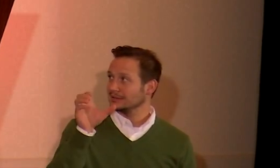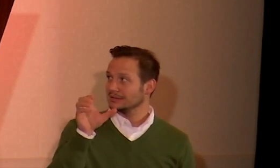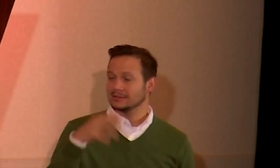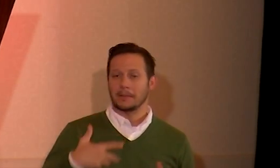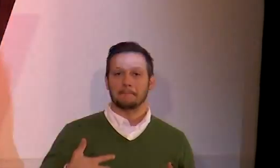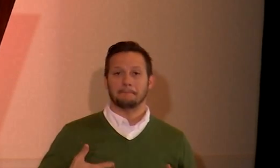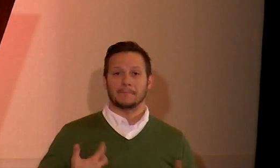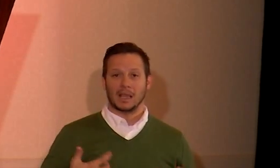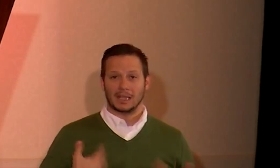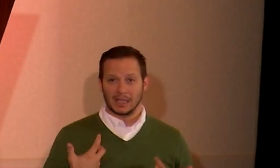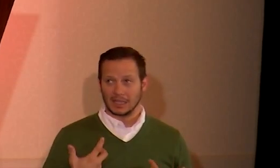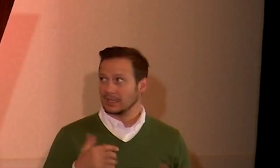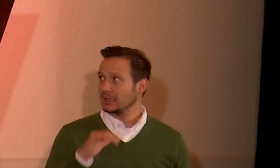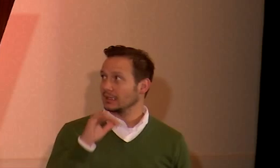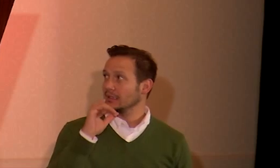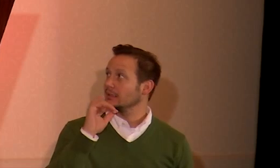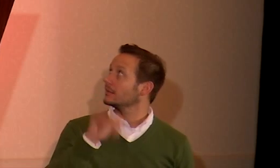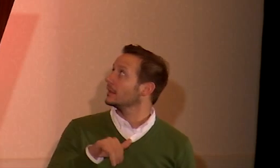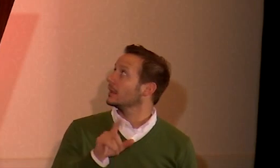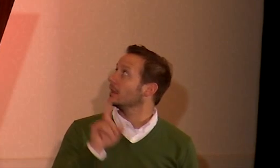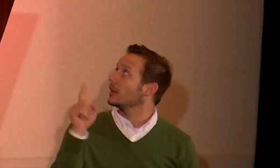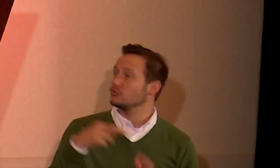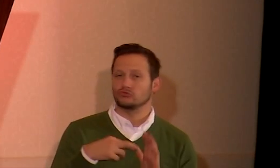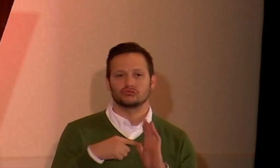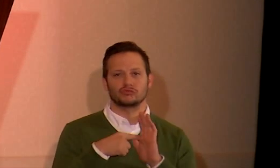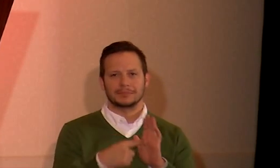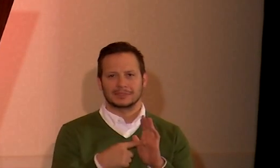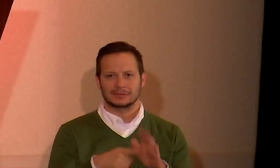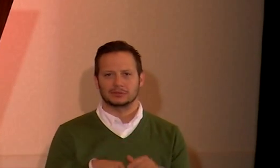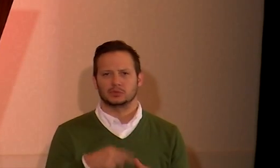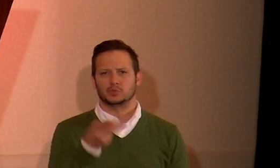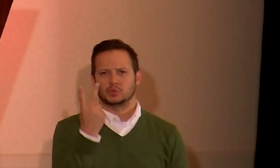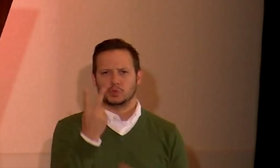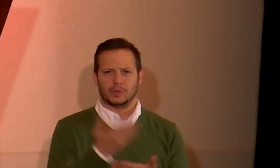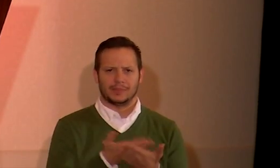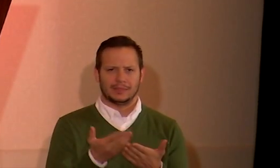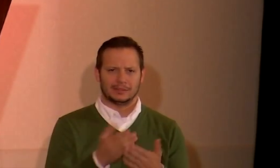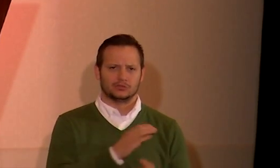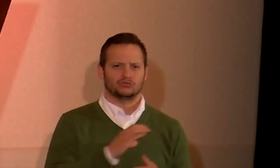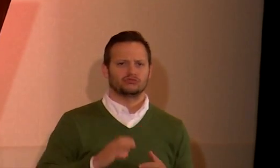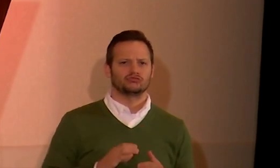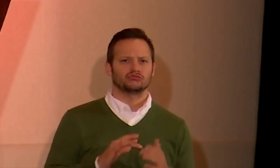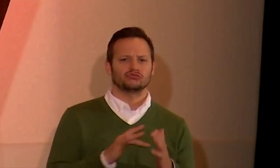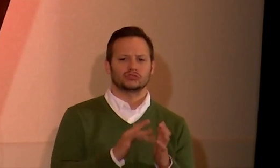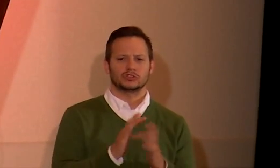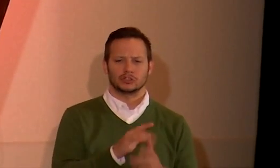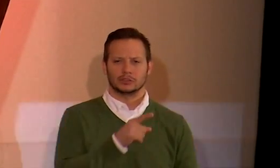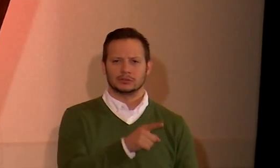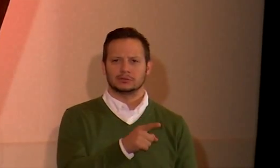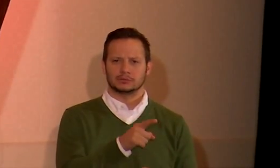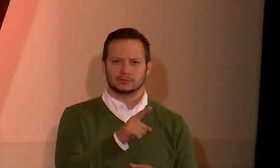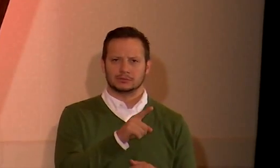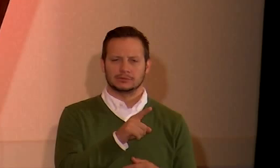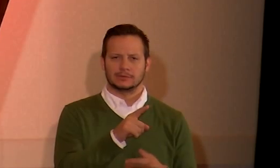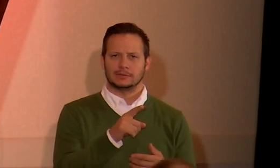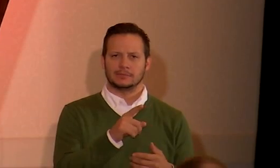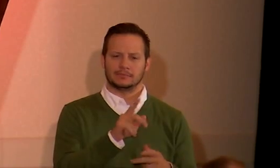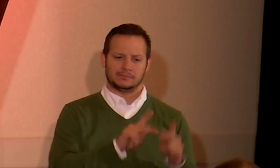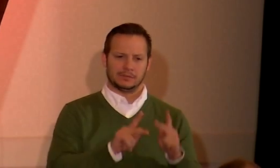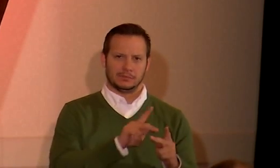monkey that single-handedly represents the two things that Christian fundamentalists fear the